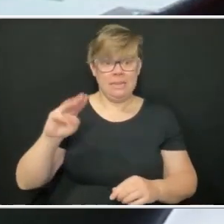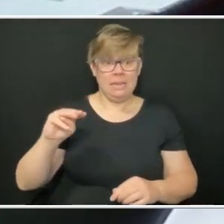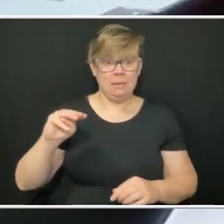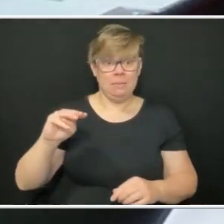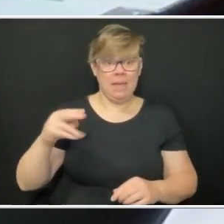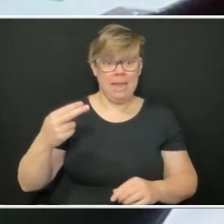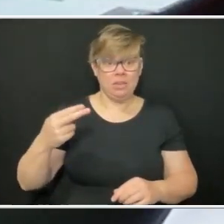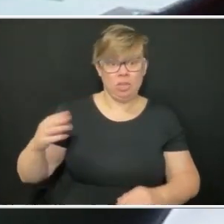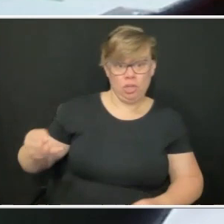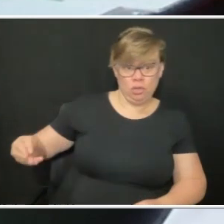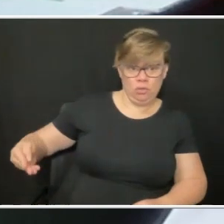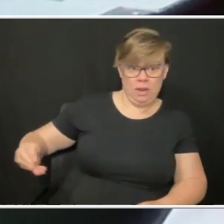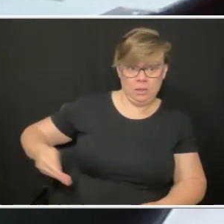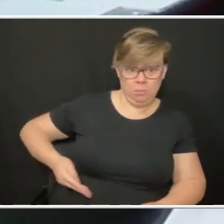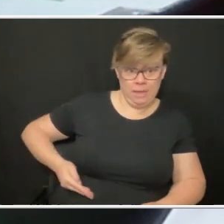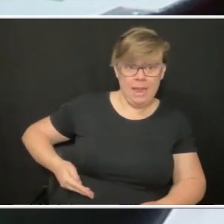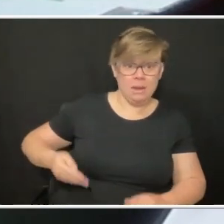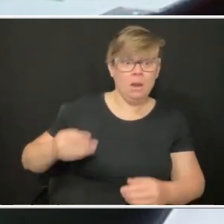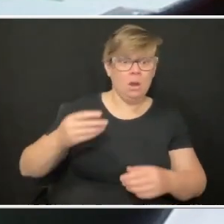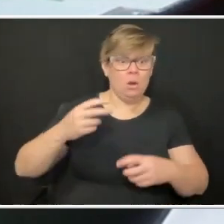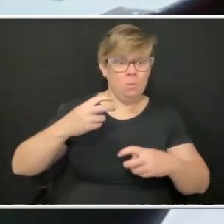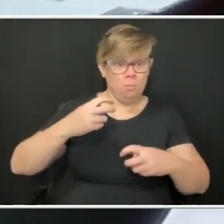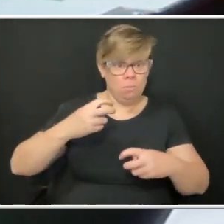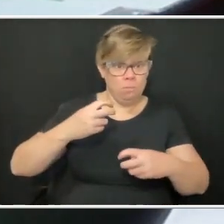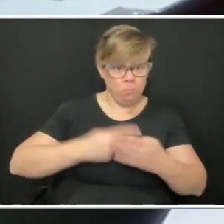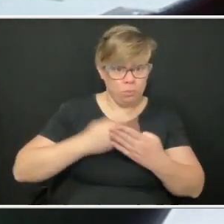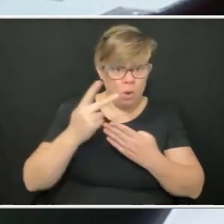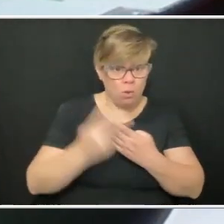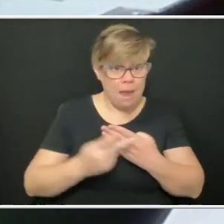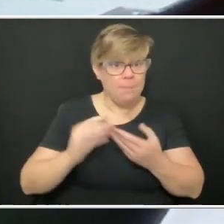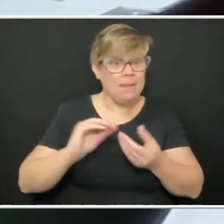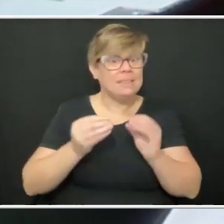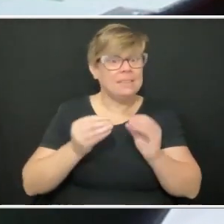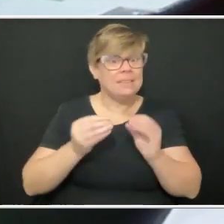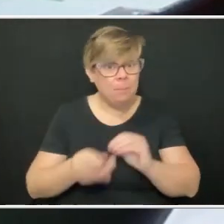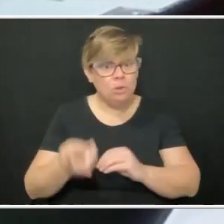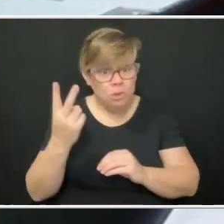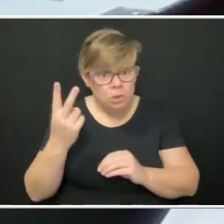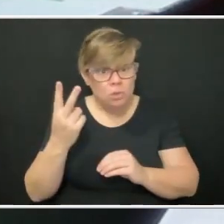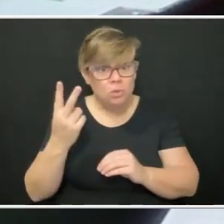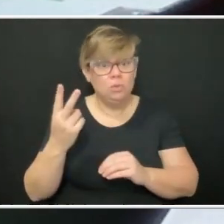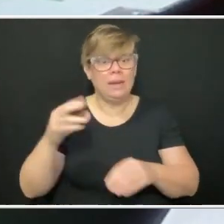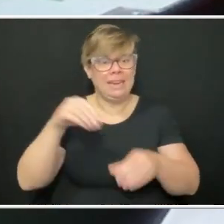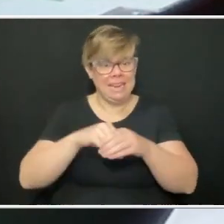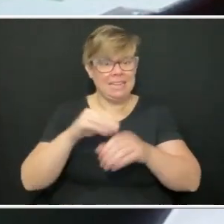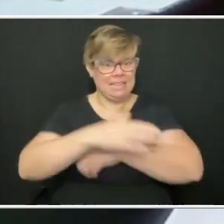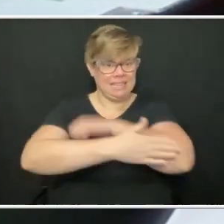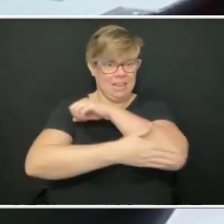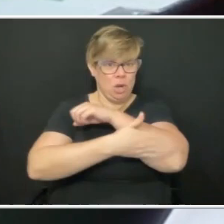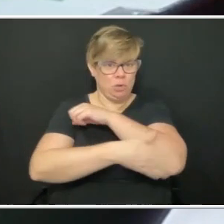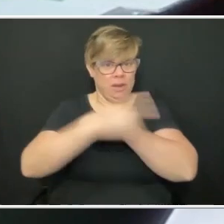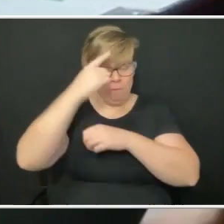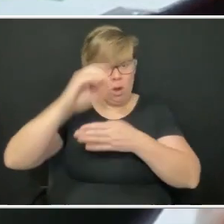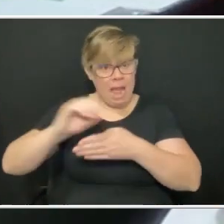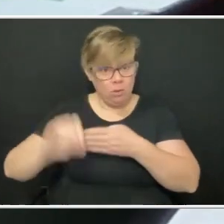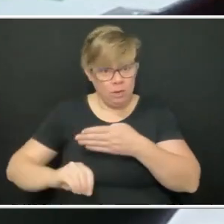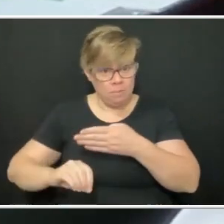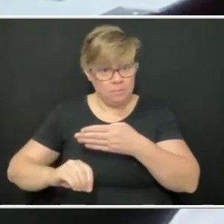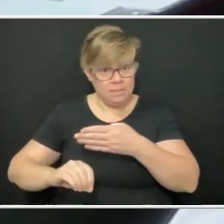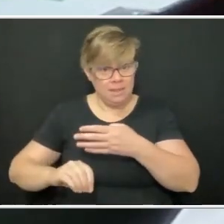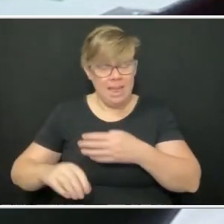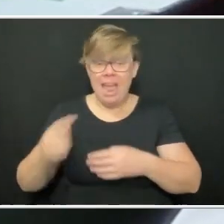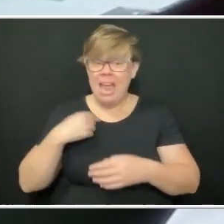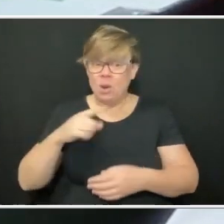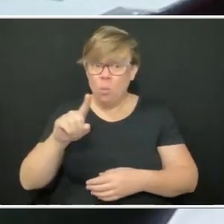our kidney transplant program, is #2 in the country for outcomes. and the outcomes have been 100% for